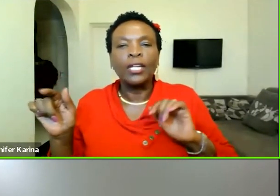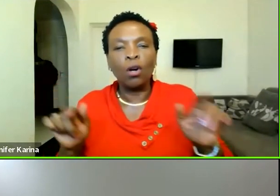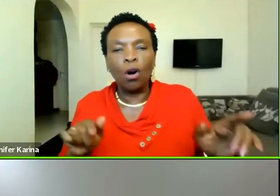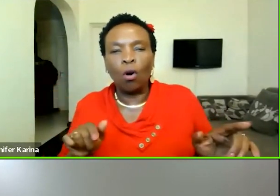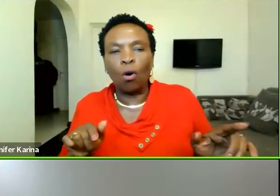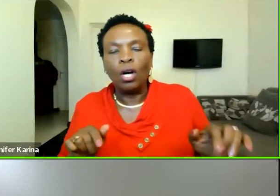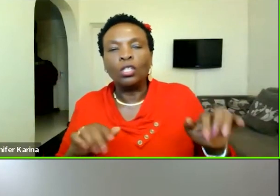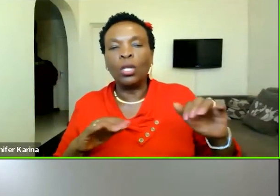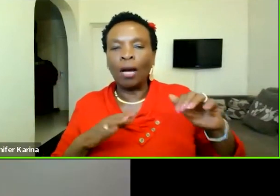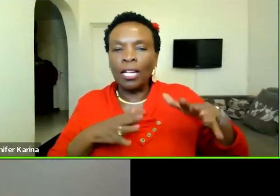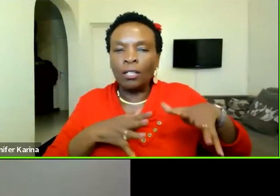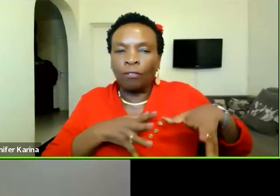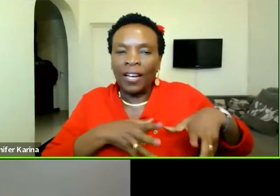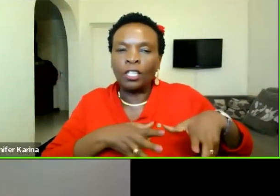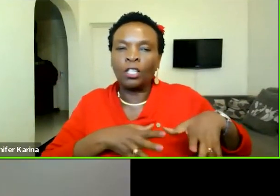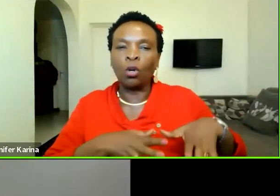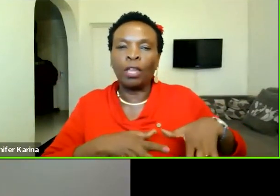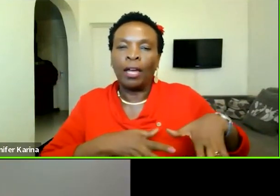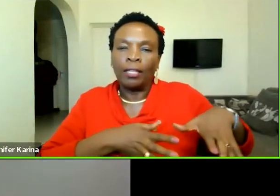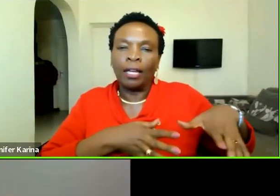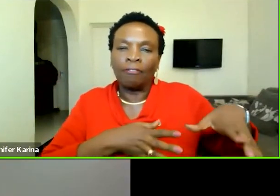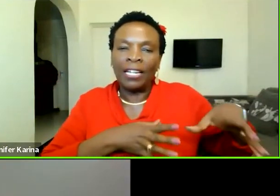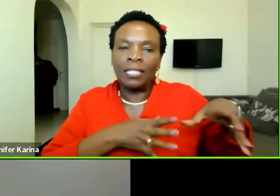doctorate. No, you now need to find